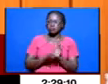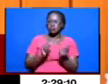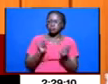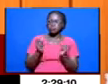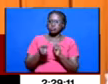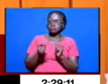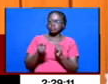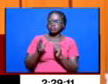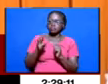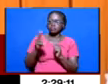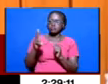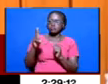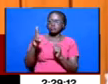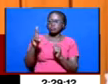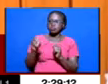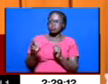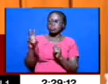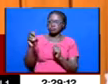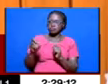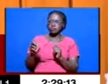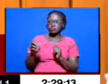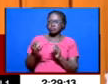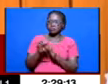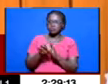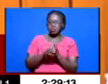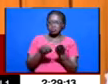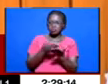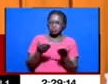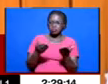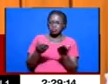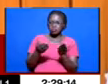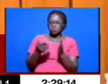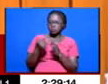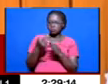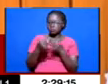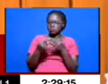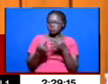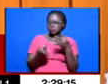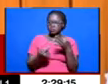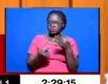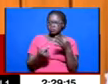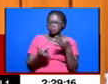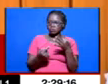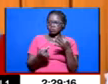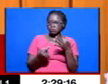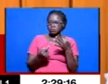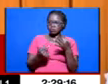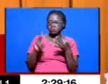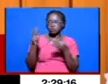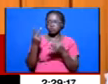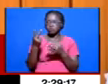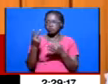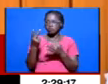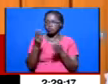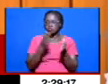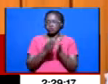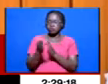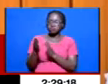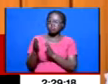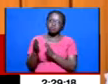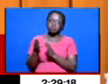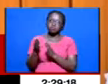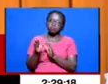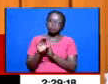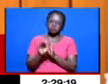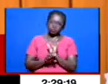unconstitutional, I find that on issue number 3, I find that the second schedule of the